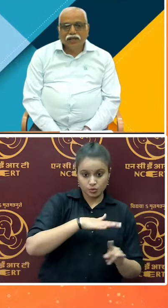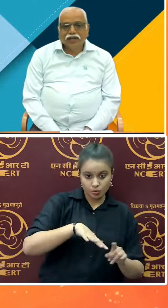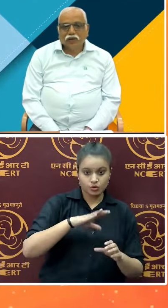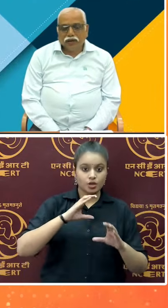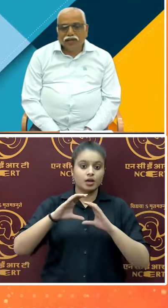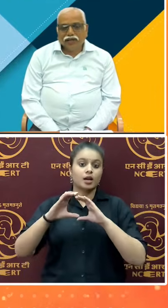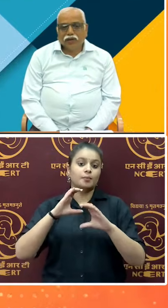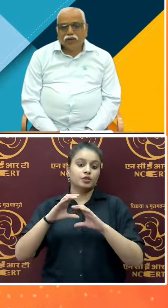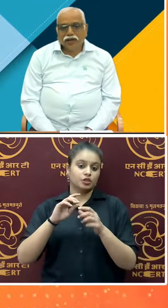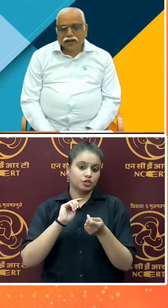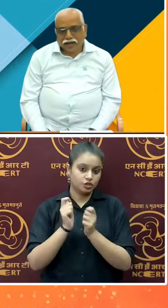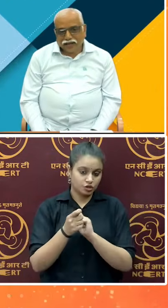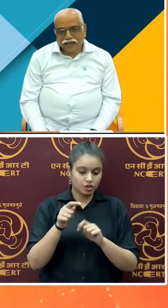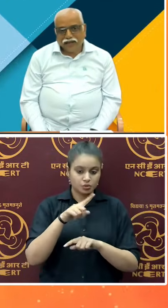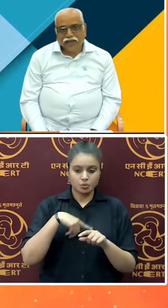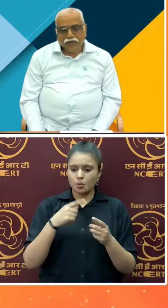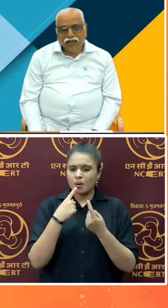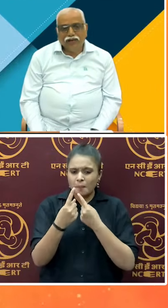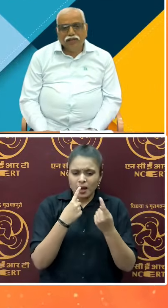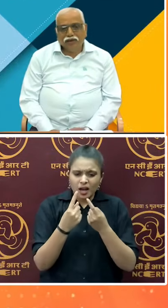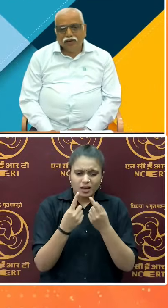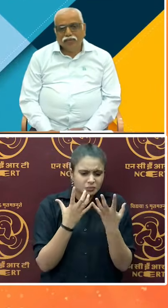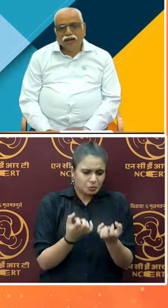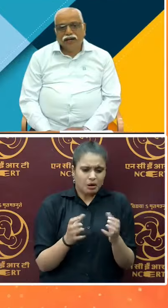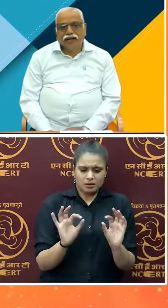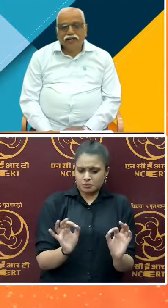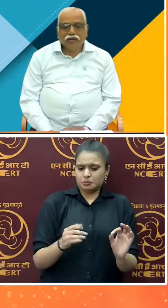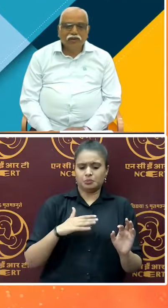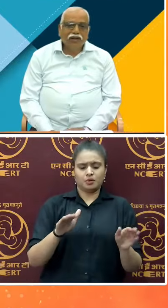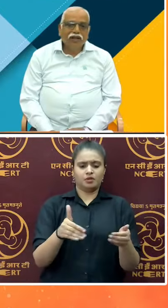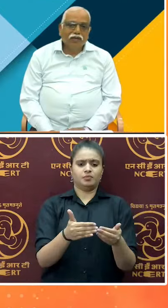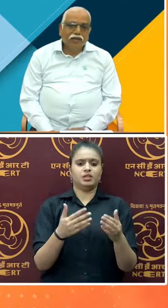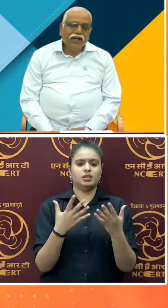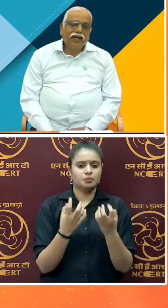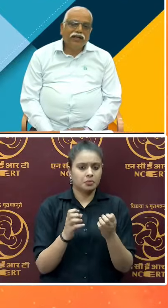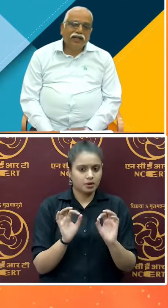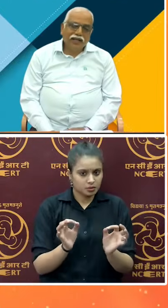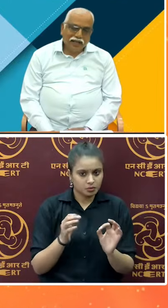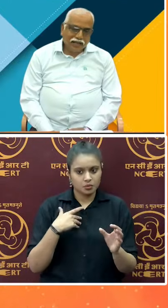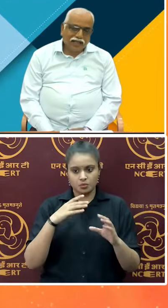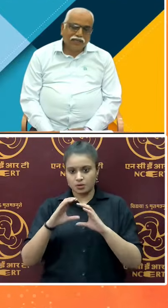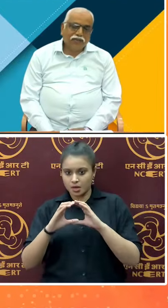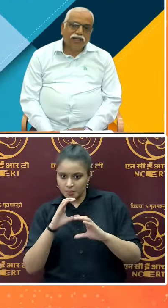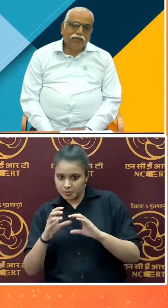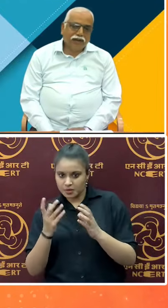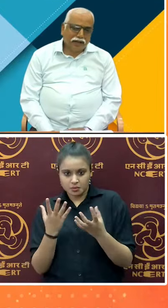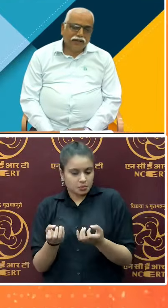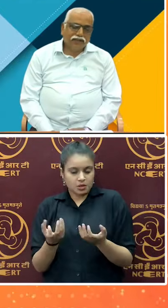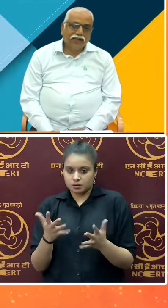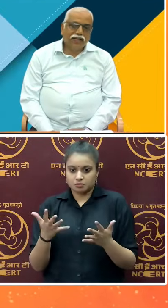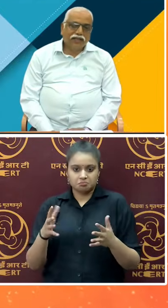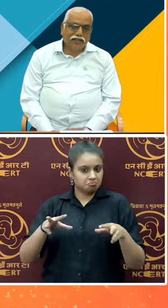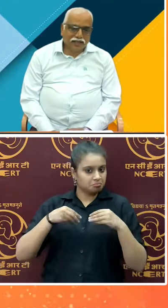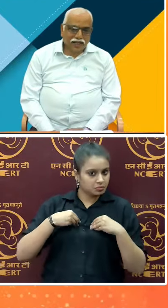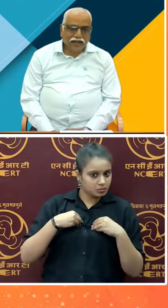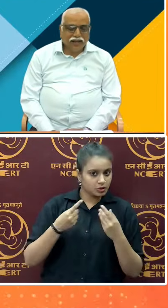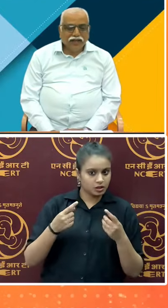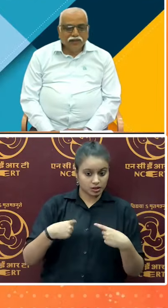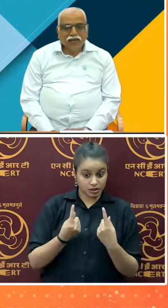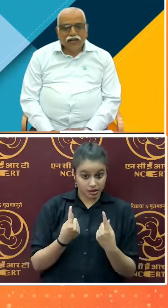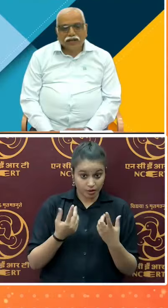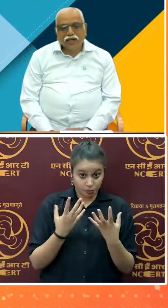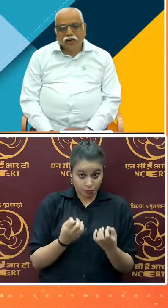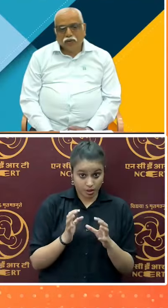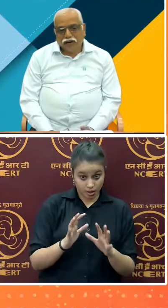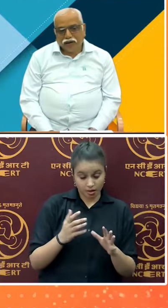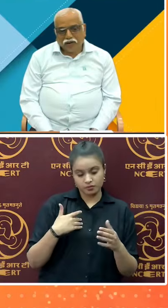changes. So where they don't interact with, mingle with the group and try to communicate in a accepted manners that is desired. So